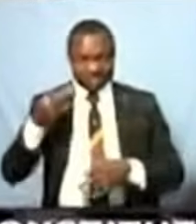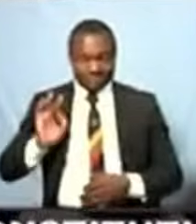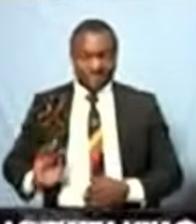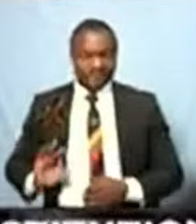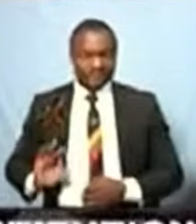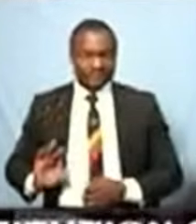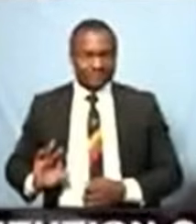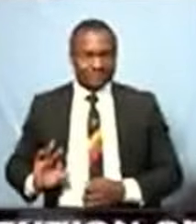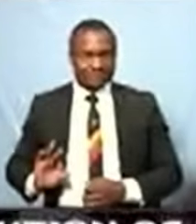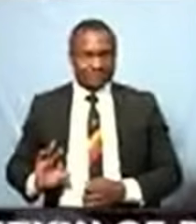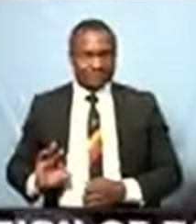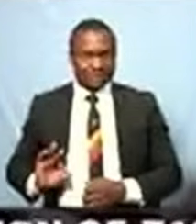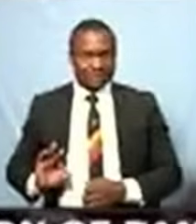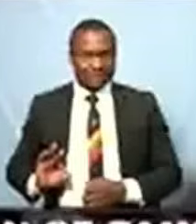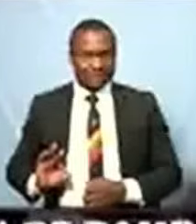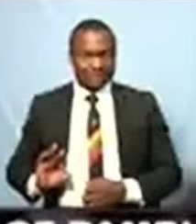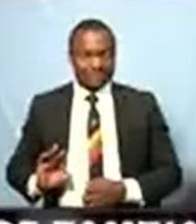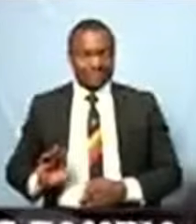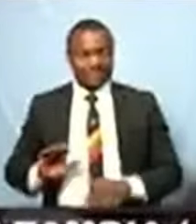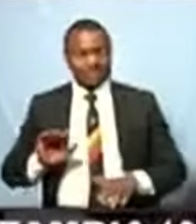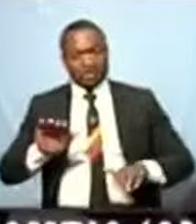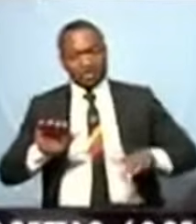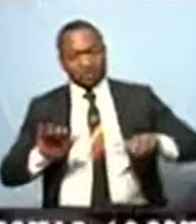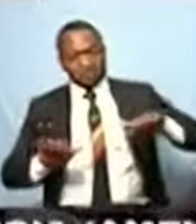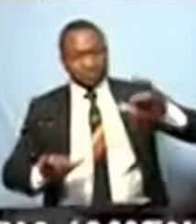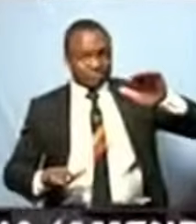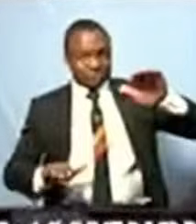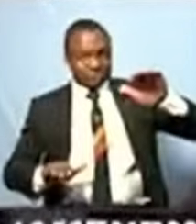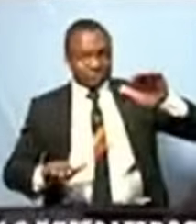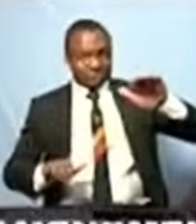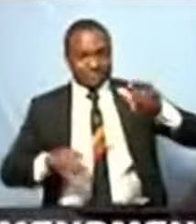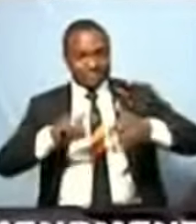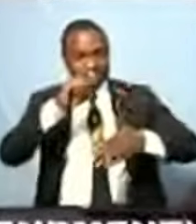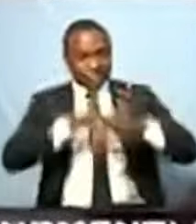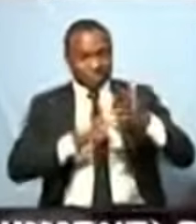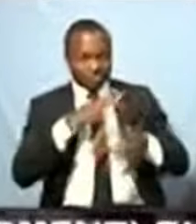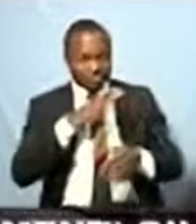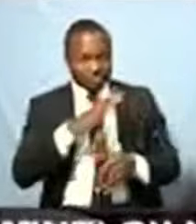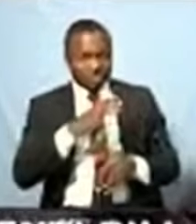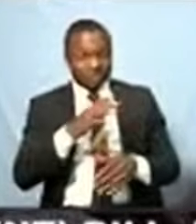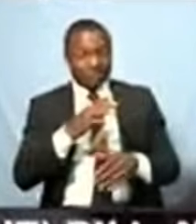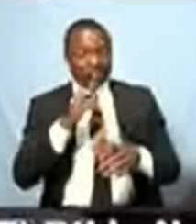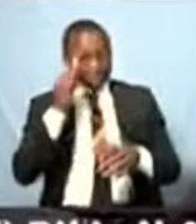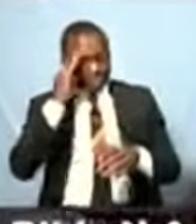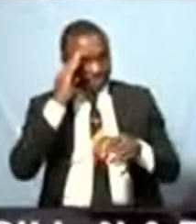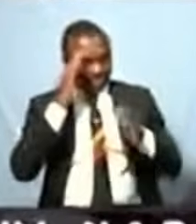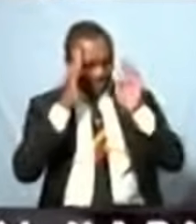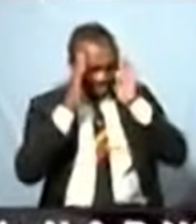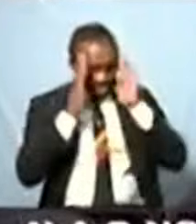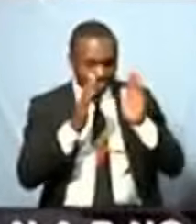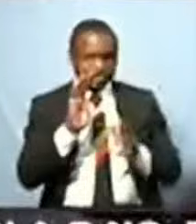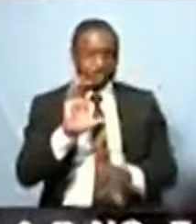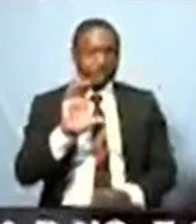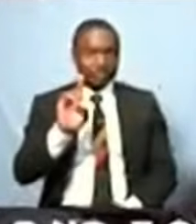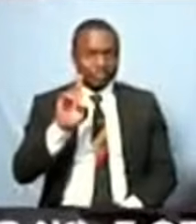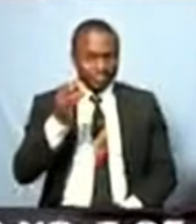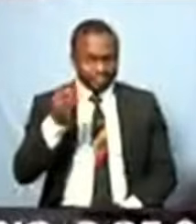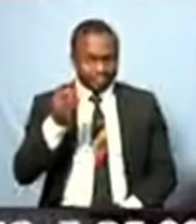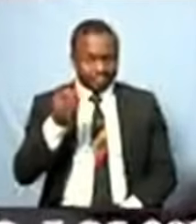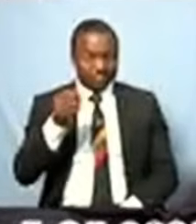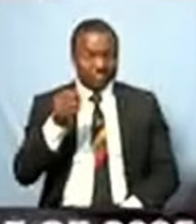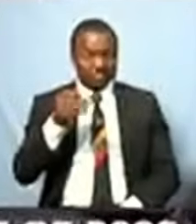benefits outweigh the costs, I'm okay with that. I know our focus now is CDF, all